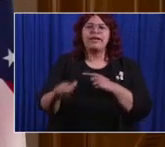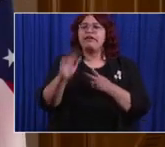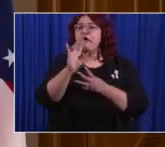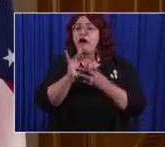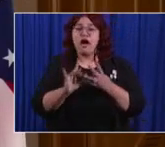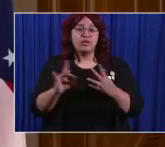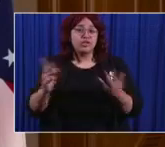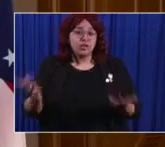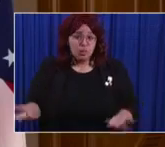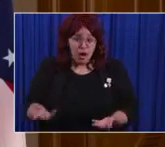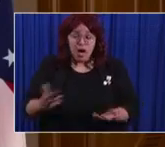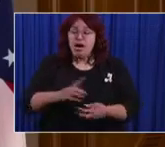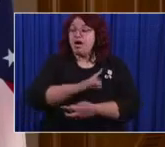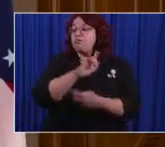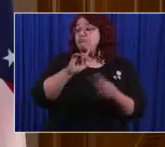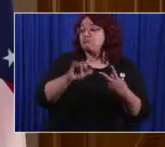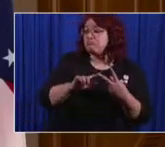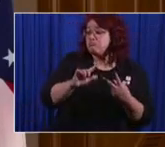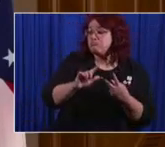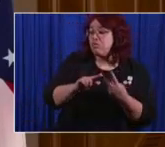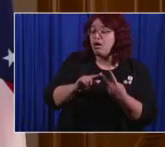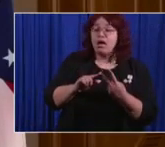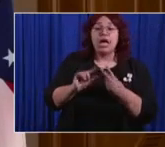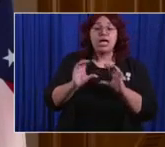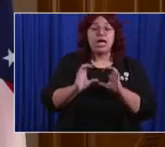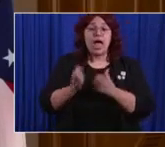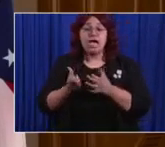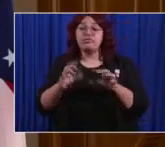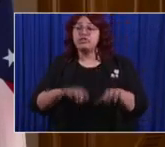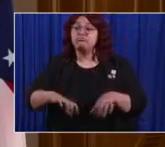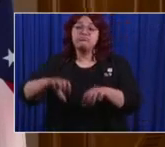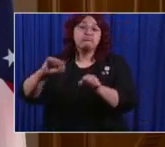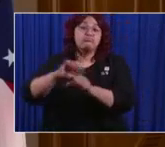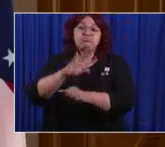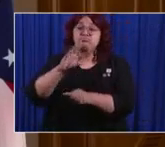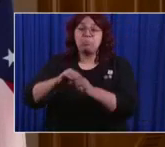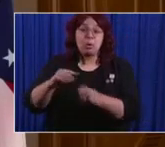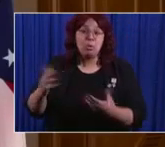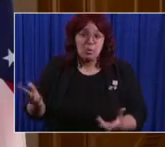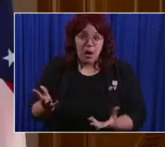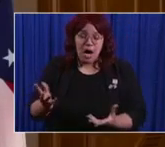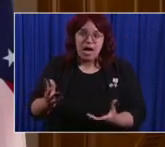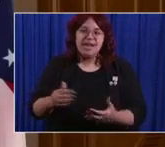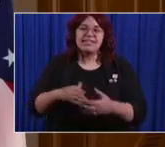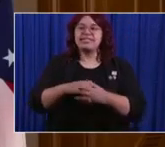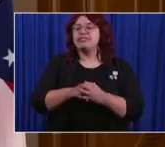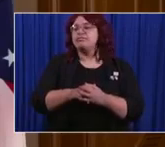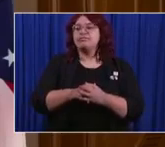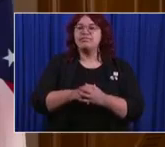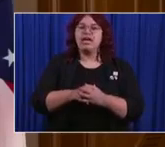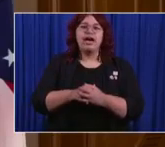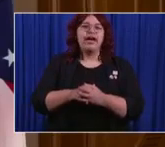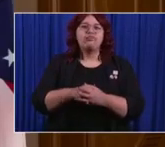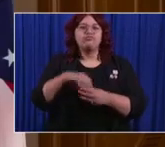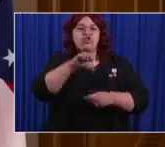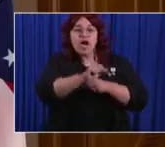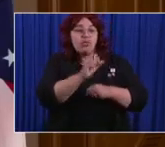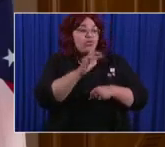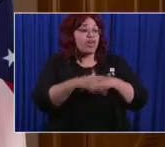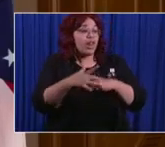that are out there that are high-paying jobs. This administration has made job training for